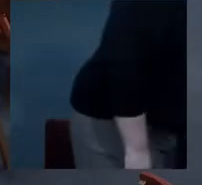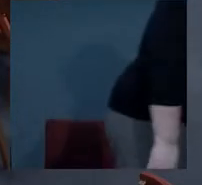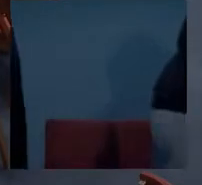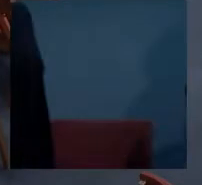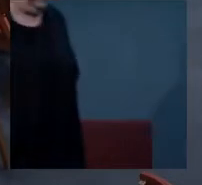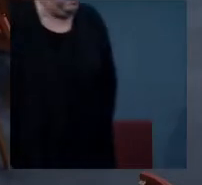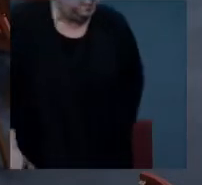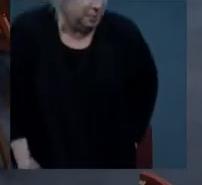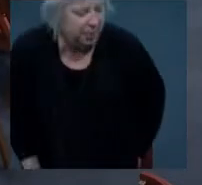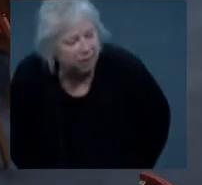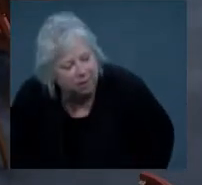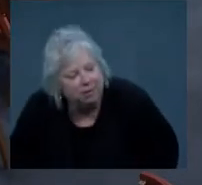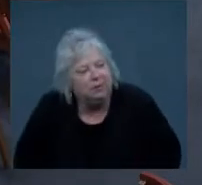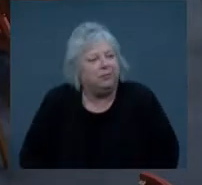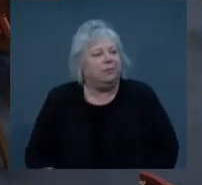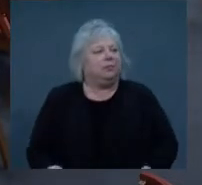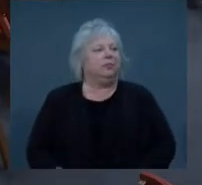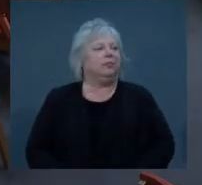Thank you.